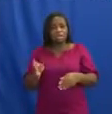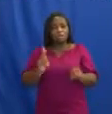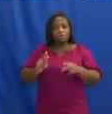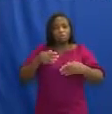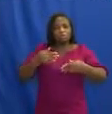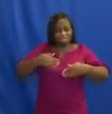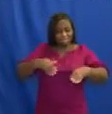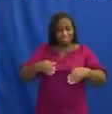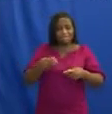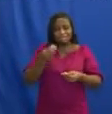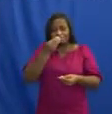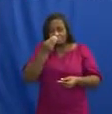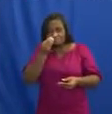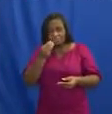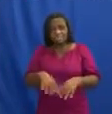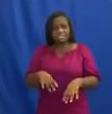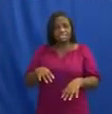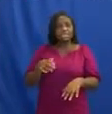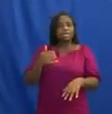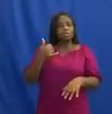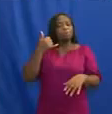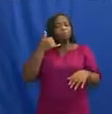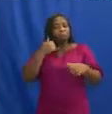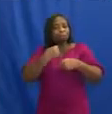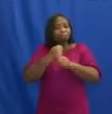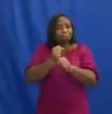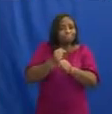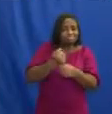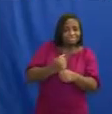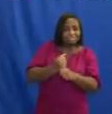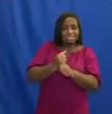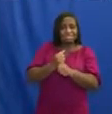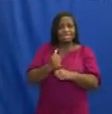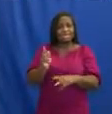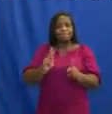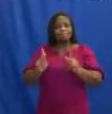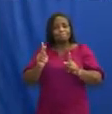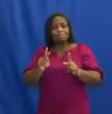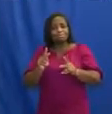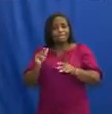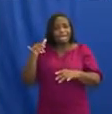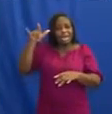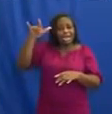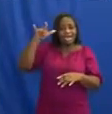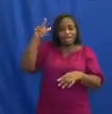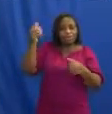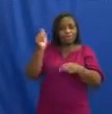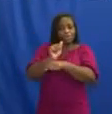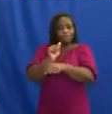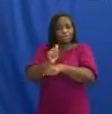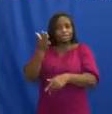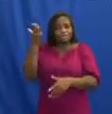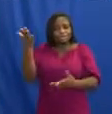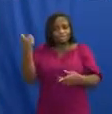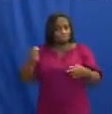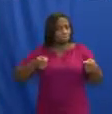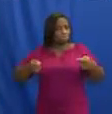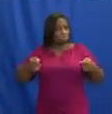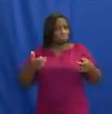chain, telecommunications services, air traffic and civil aviation control